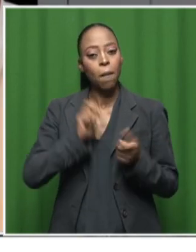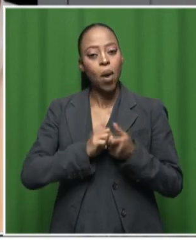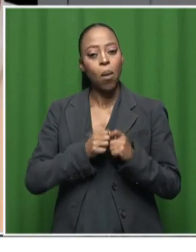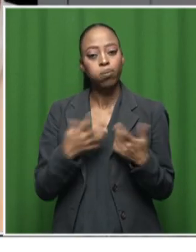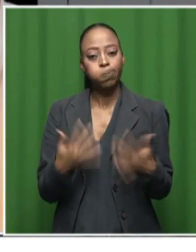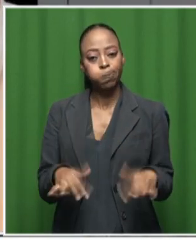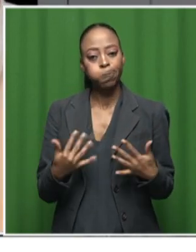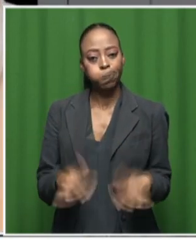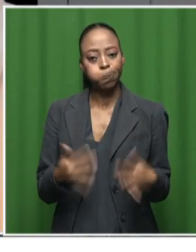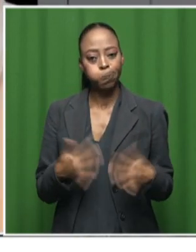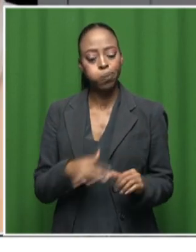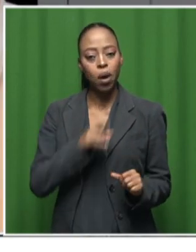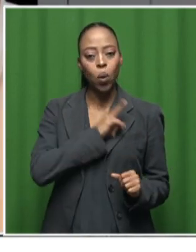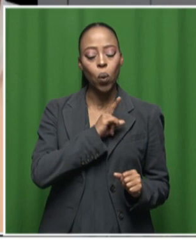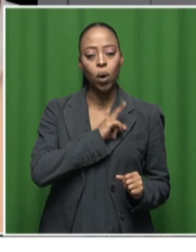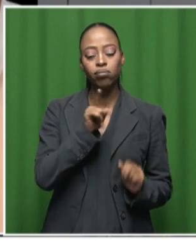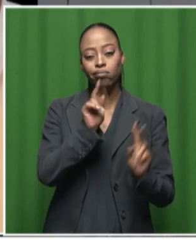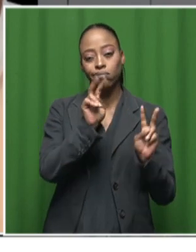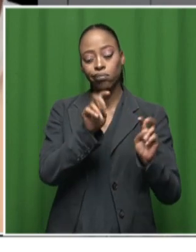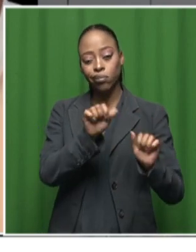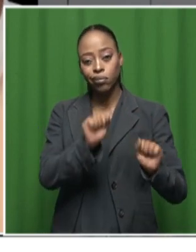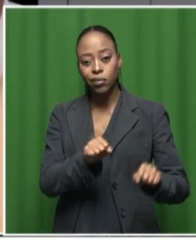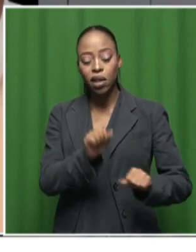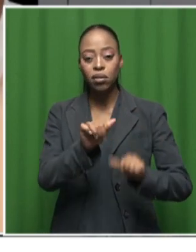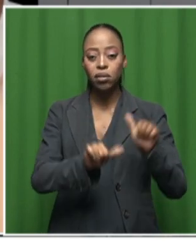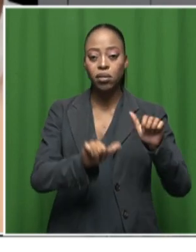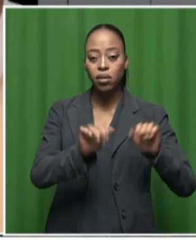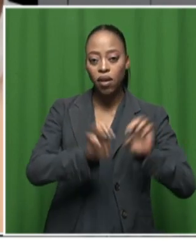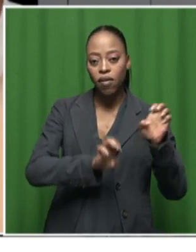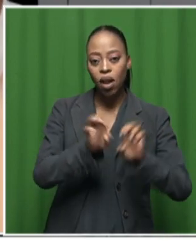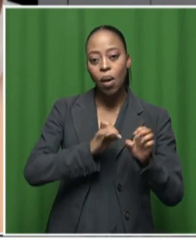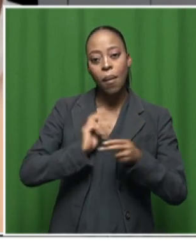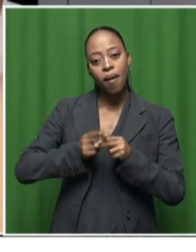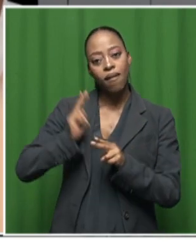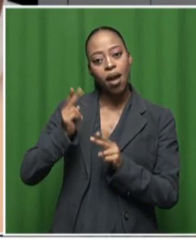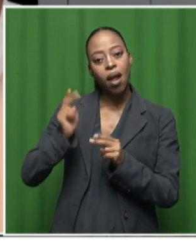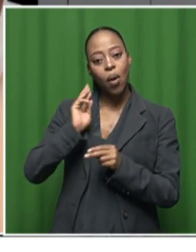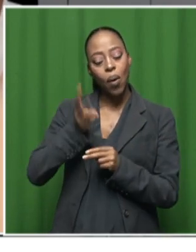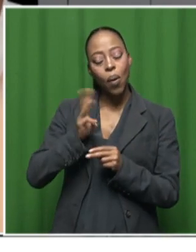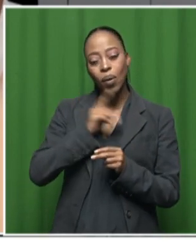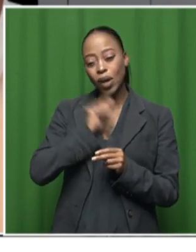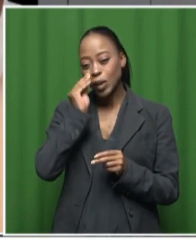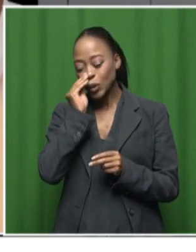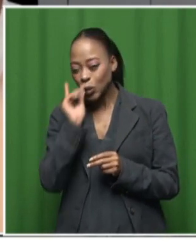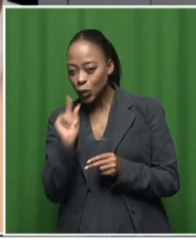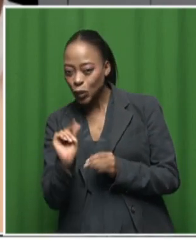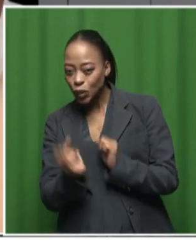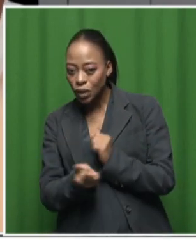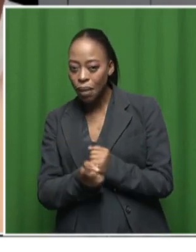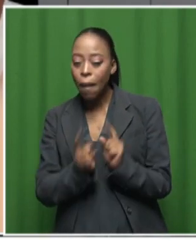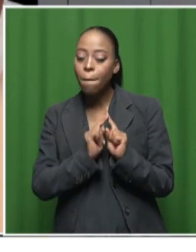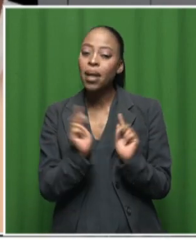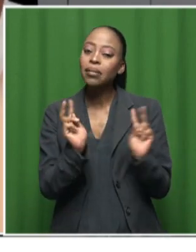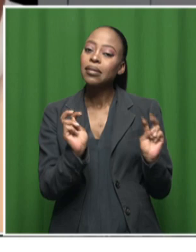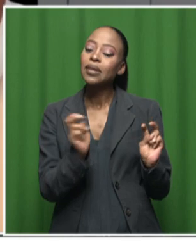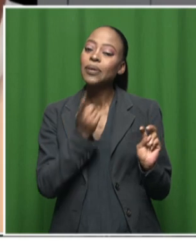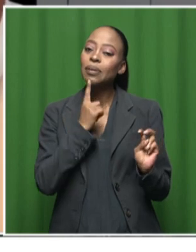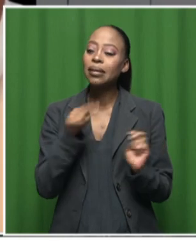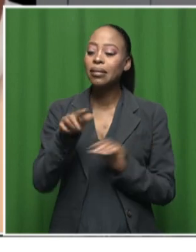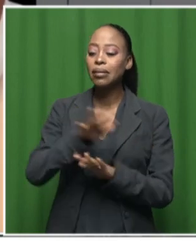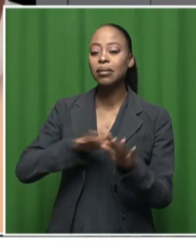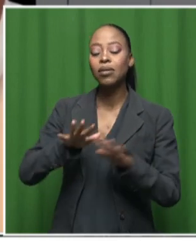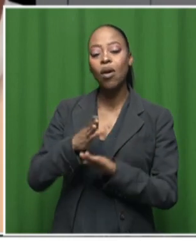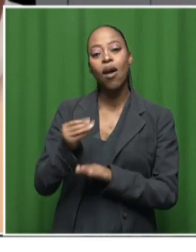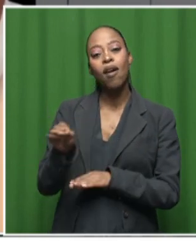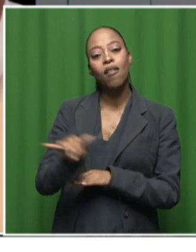problems. I mean, we look at the issues, and I'll just quickly wrap this up because we are going into news. But you know, issues of where we're at, and you